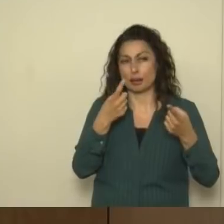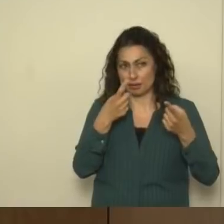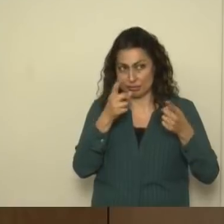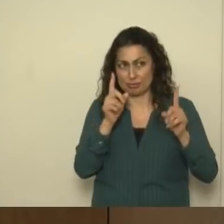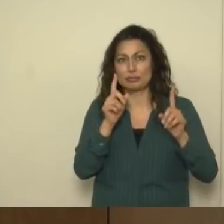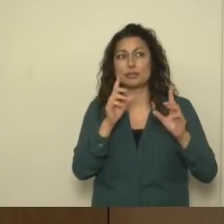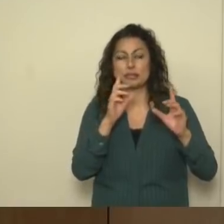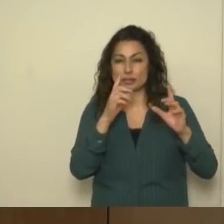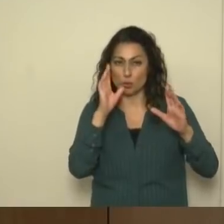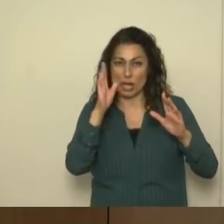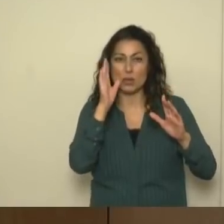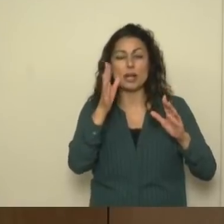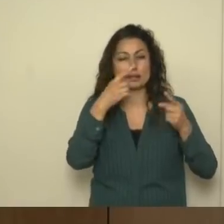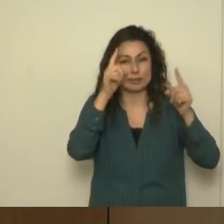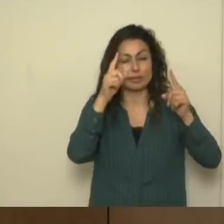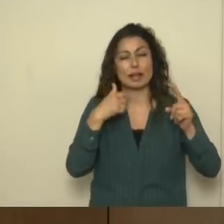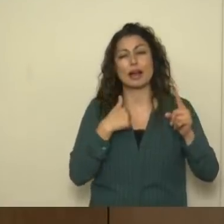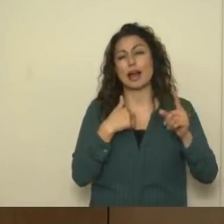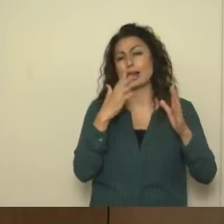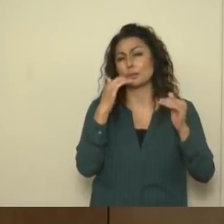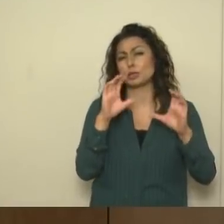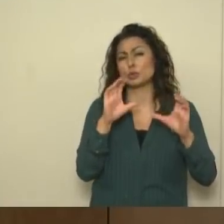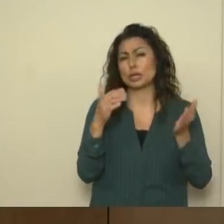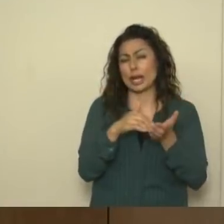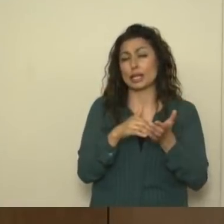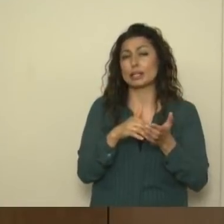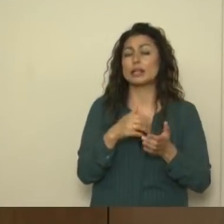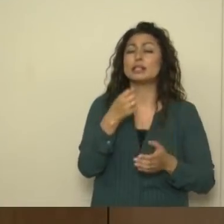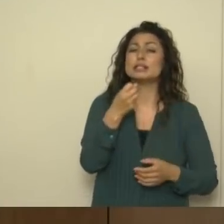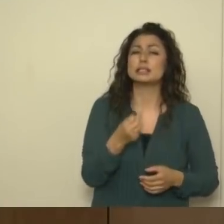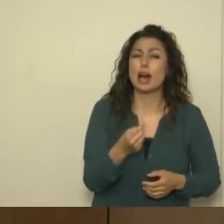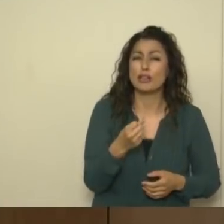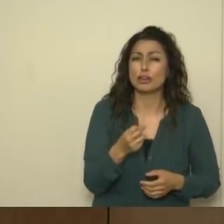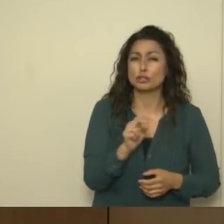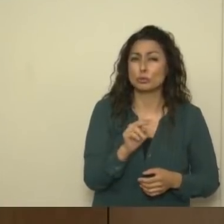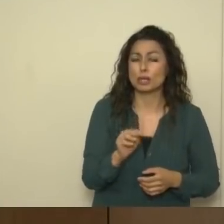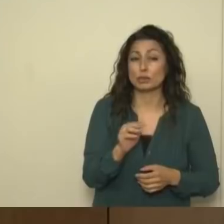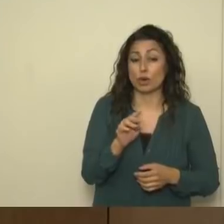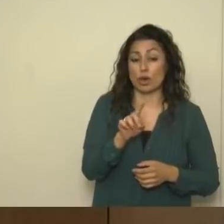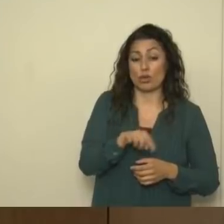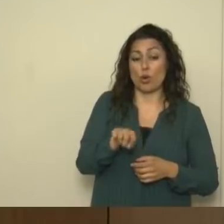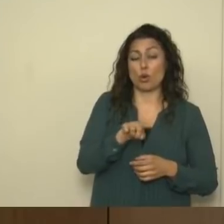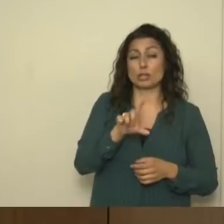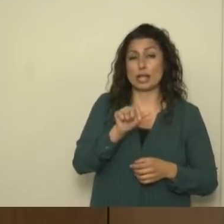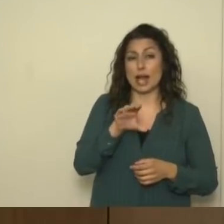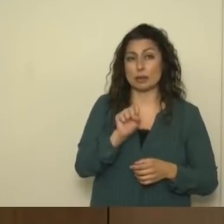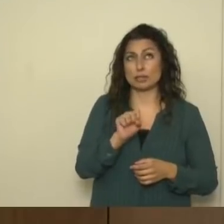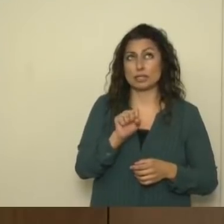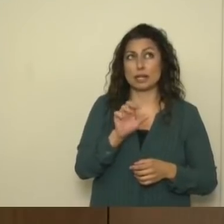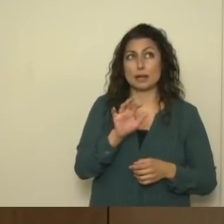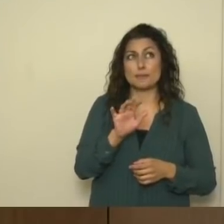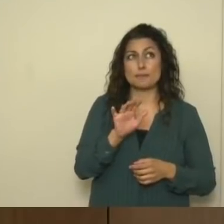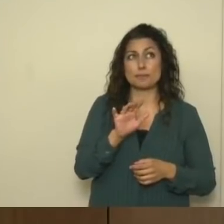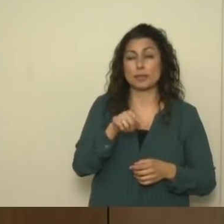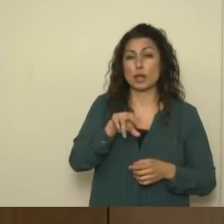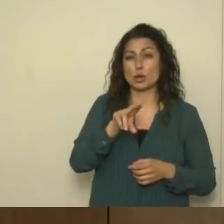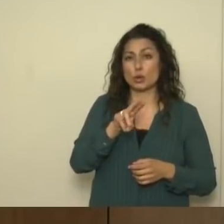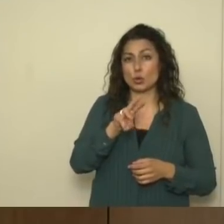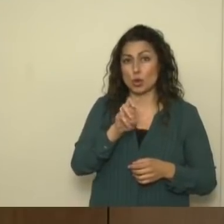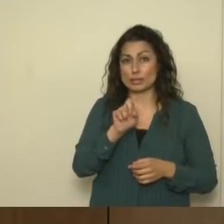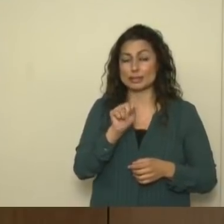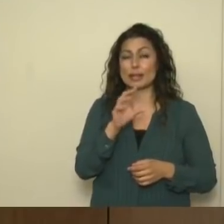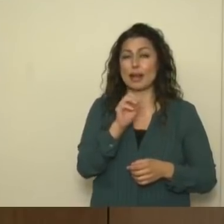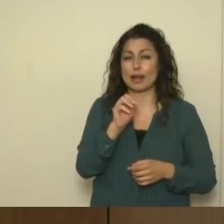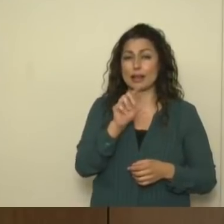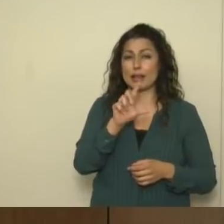expect to do that again. Southern New Mexico. Those labs, Quest and